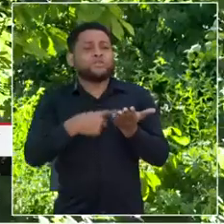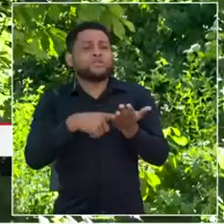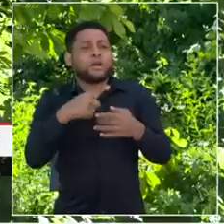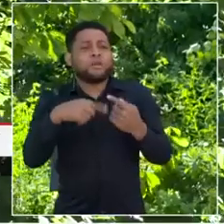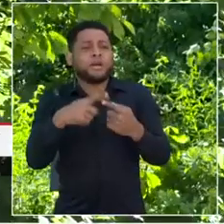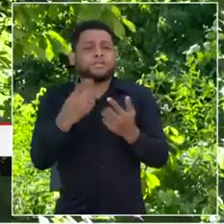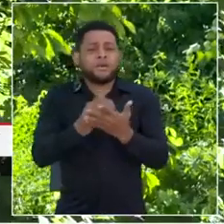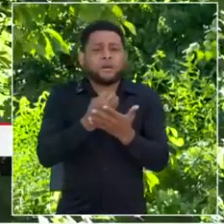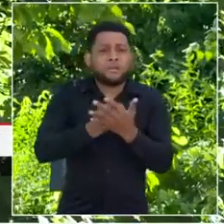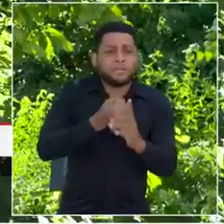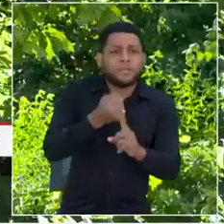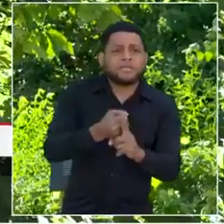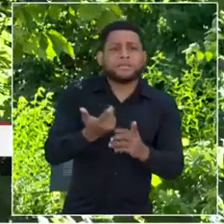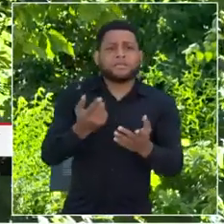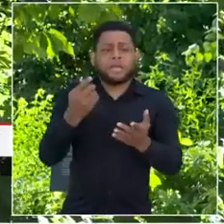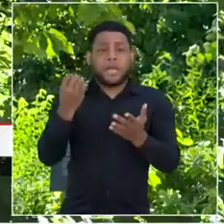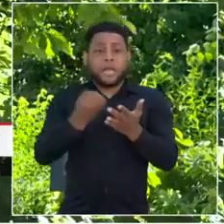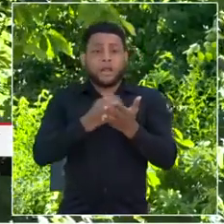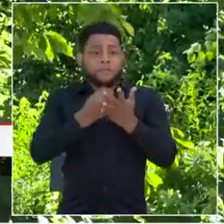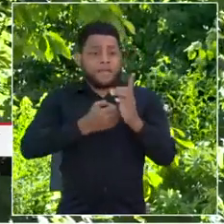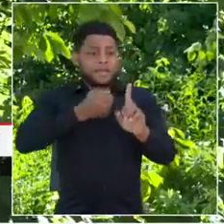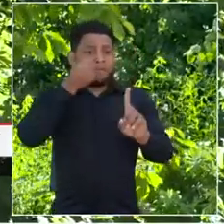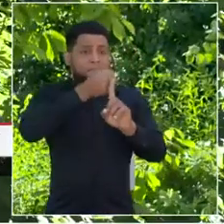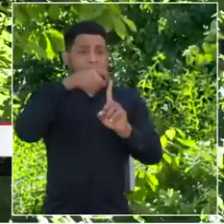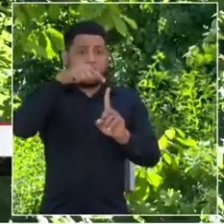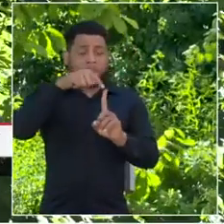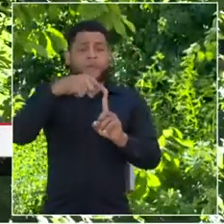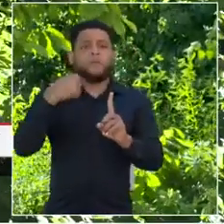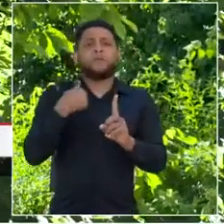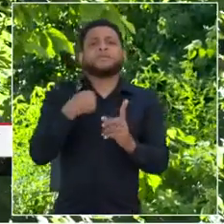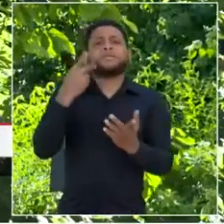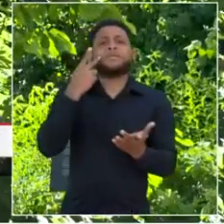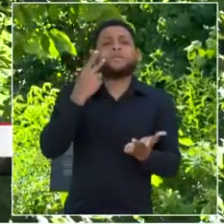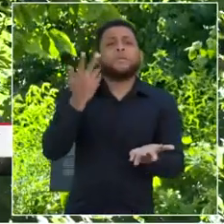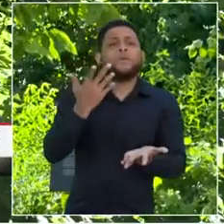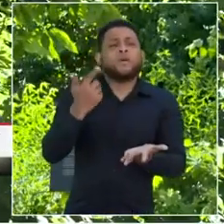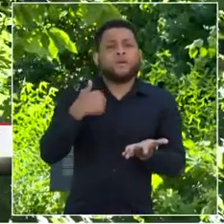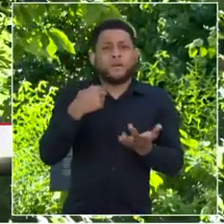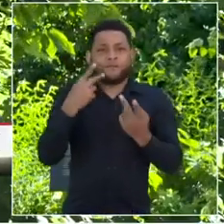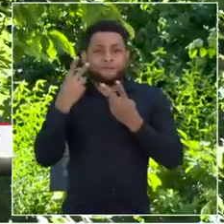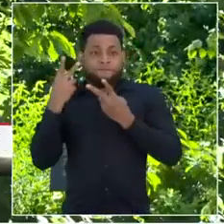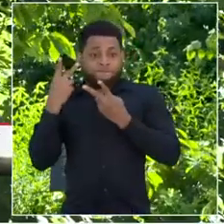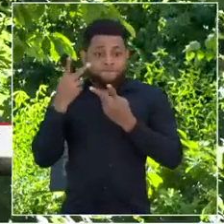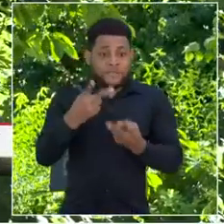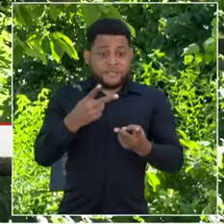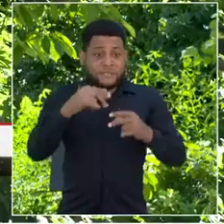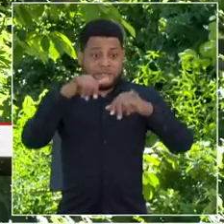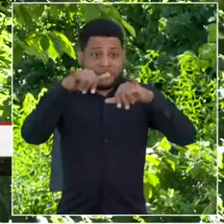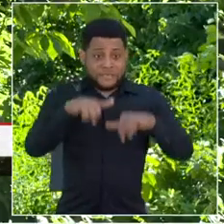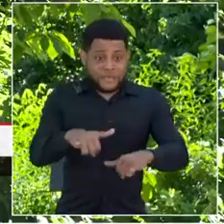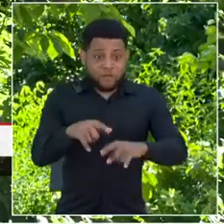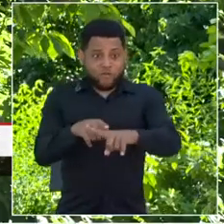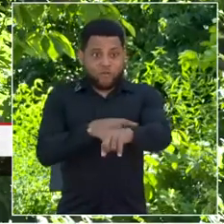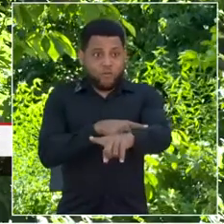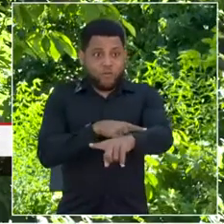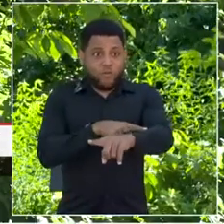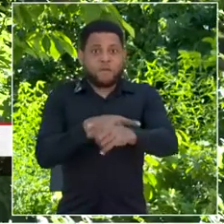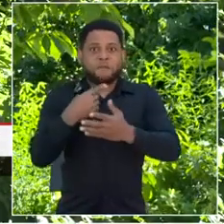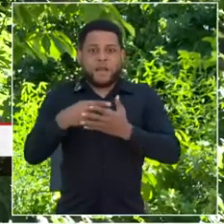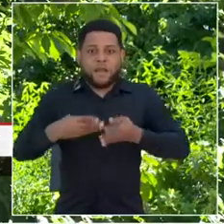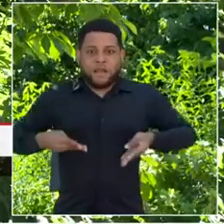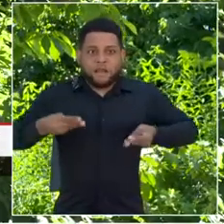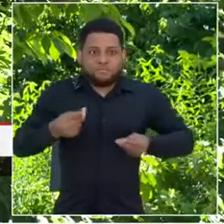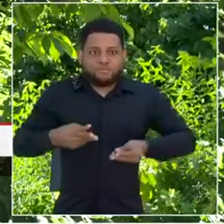international market. They stay longer, they spend more, and we want them back. And as we talk about the international market, domestic market,